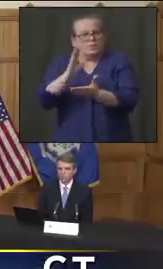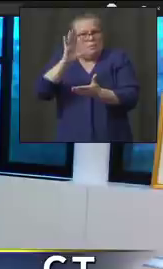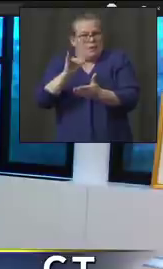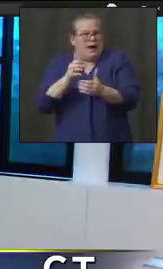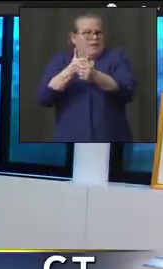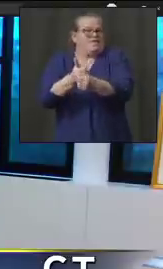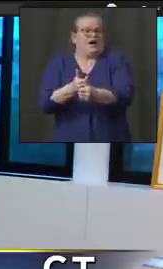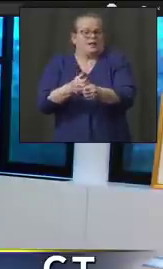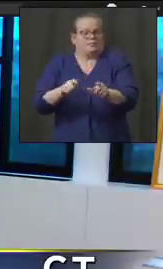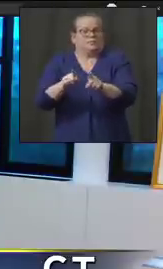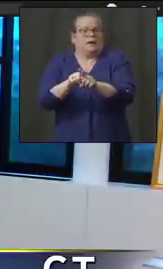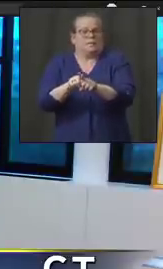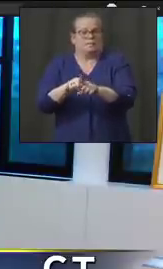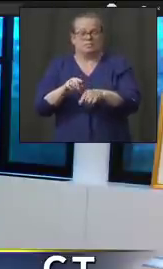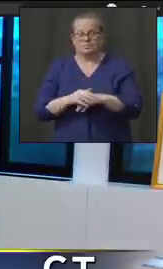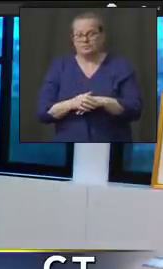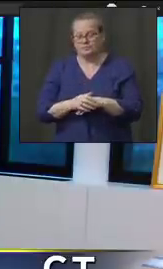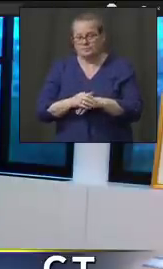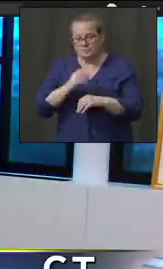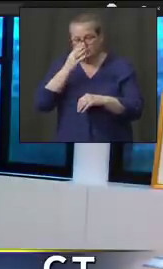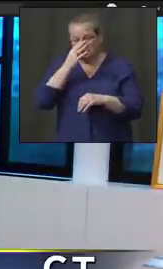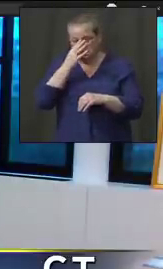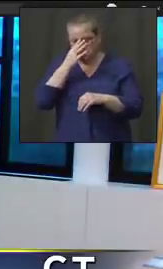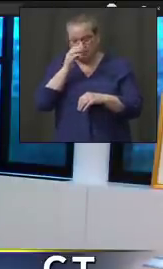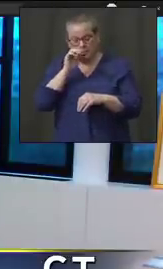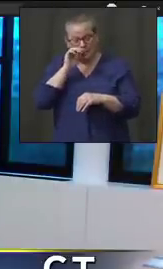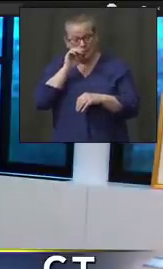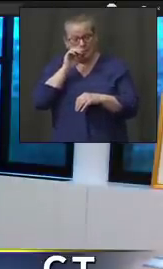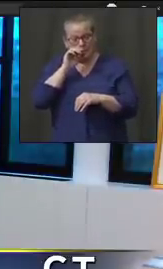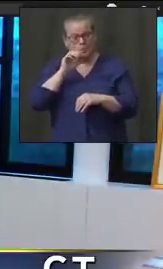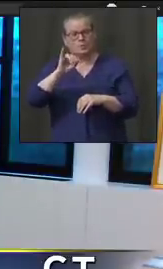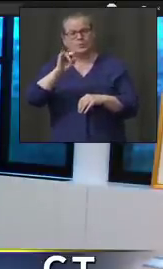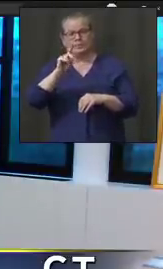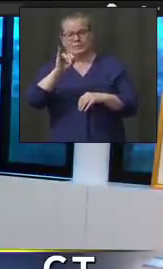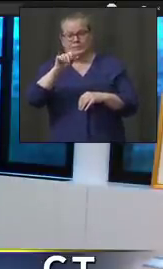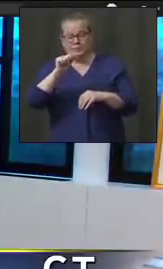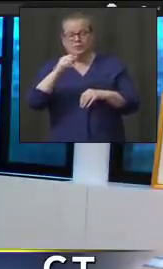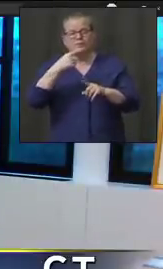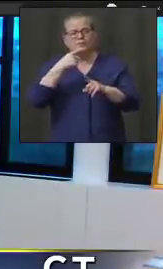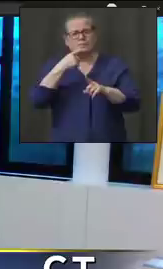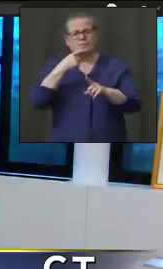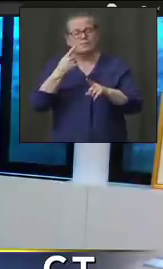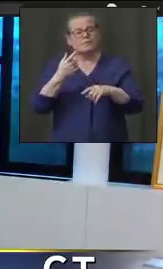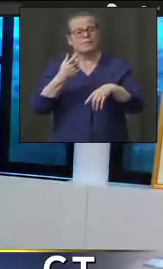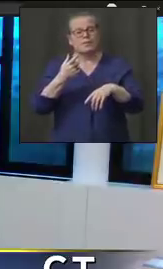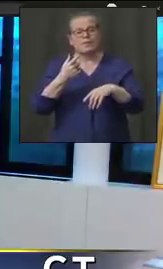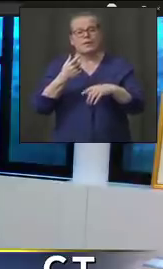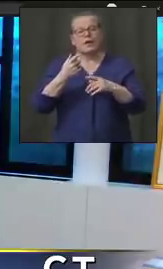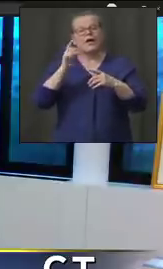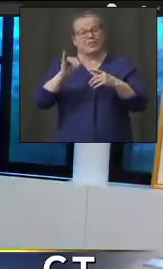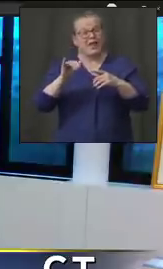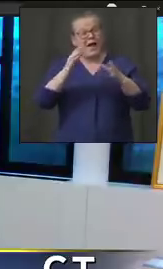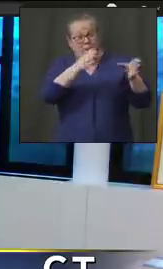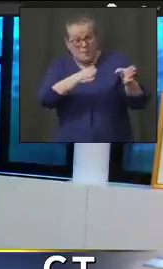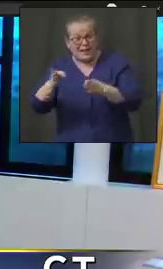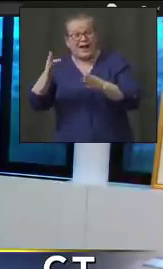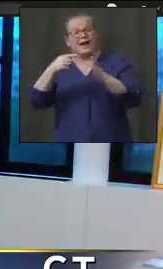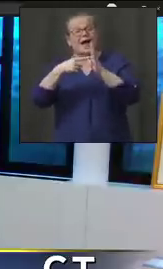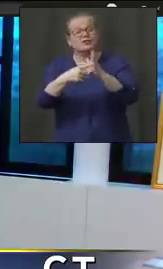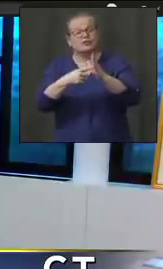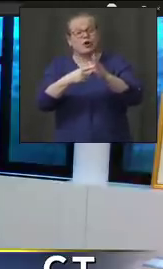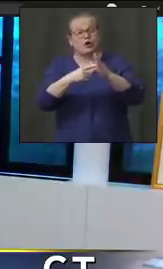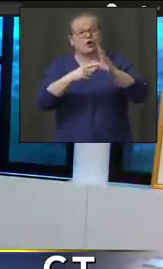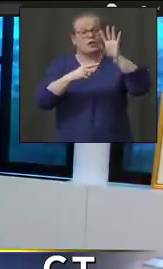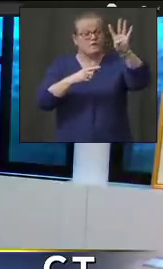provide to go from reopen level 4 to 3 to 2 to 1, there are very clear directions on social distancing, how